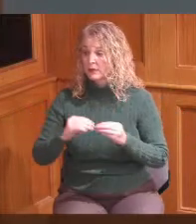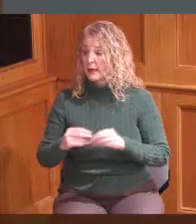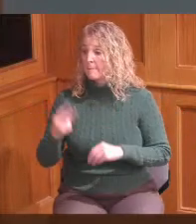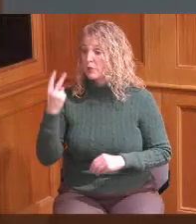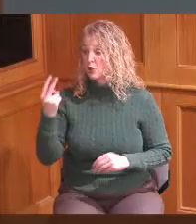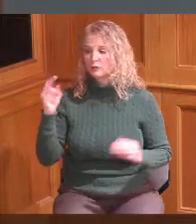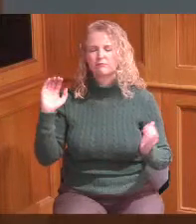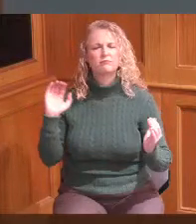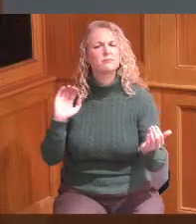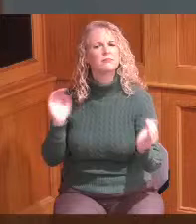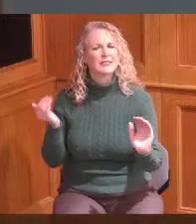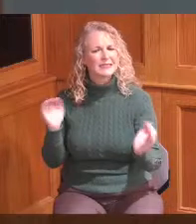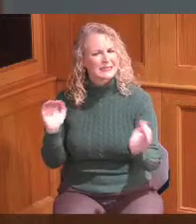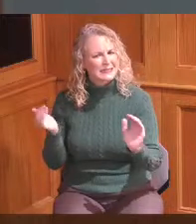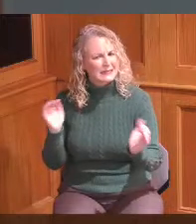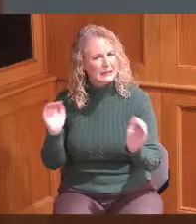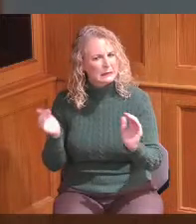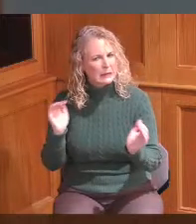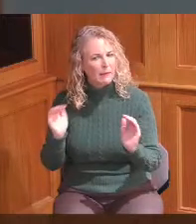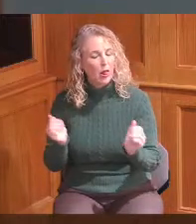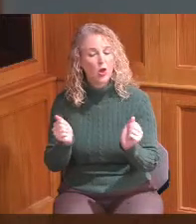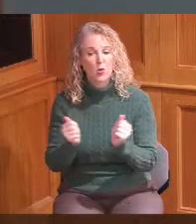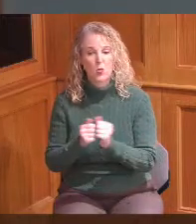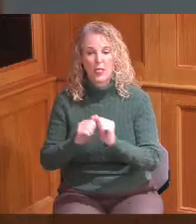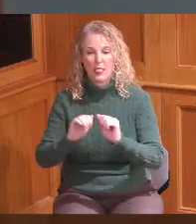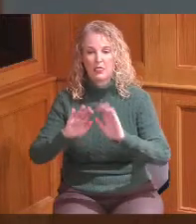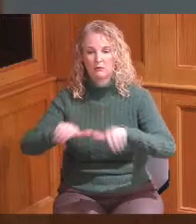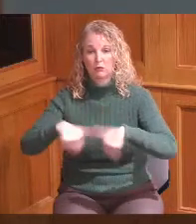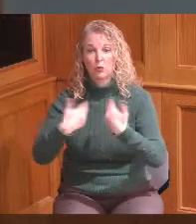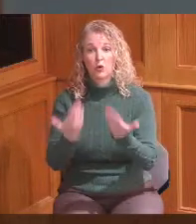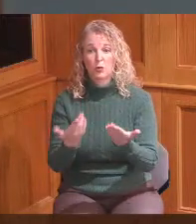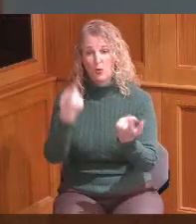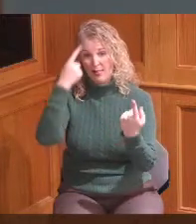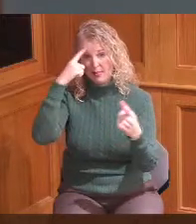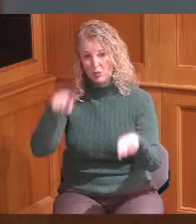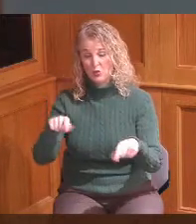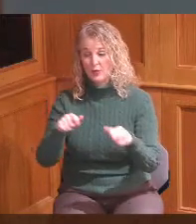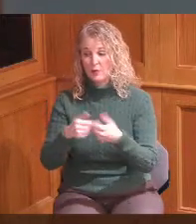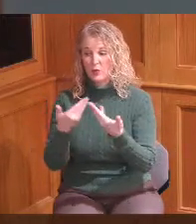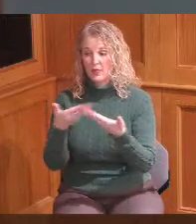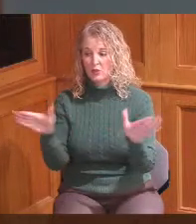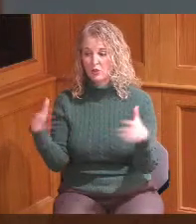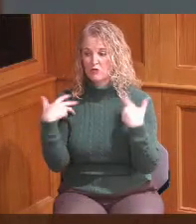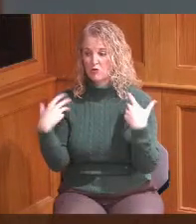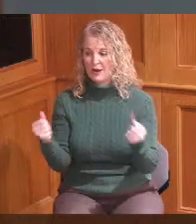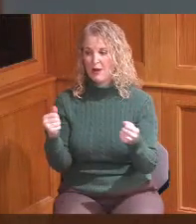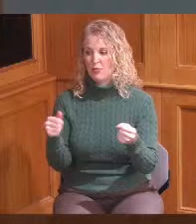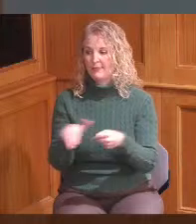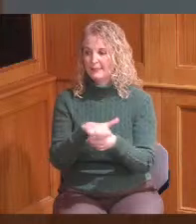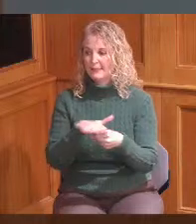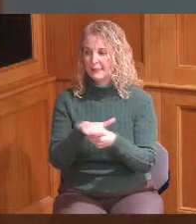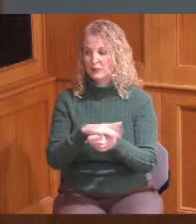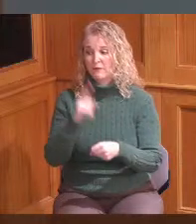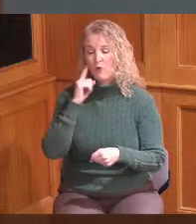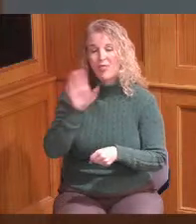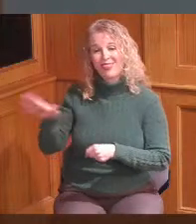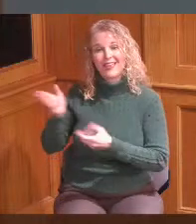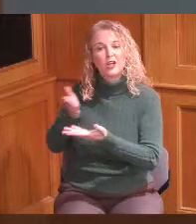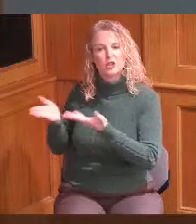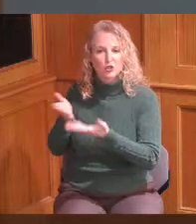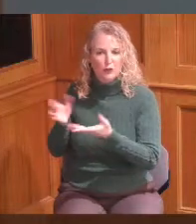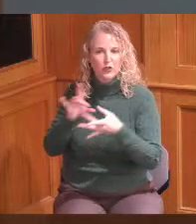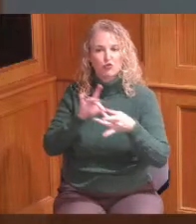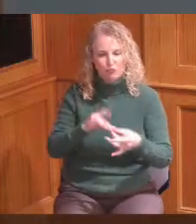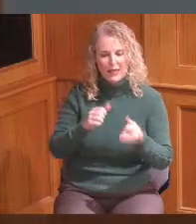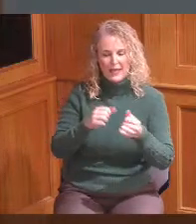similar resolution approving a renewal agreement with the General Health District for the services that they provide for the Hamilton County